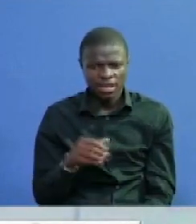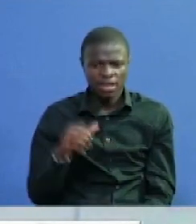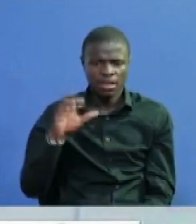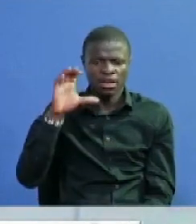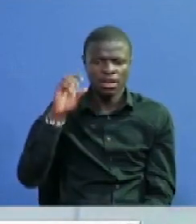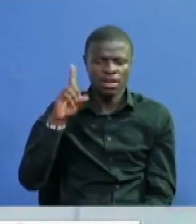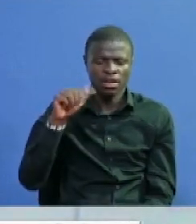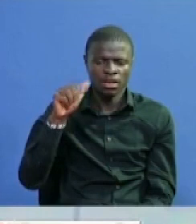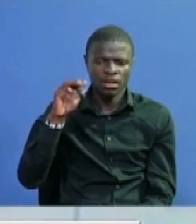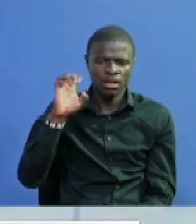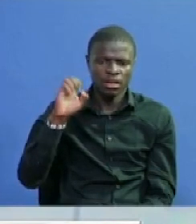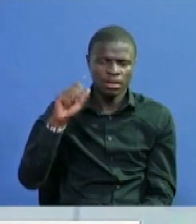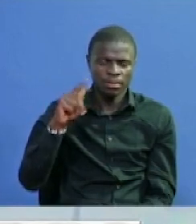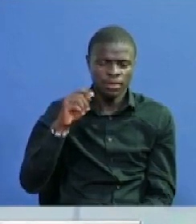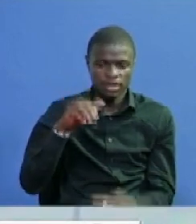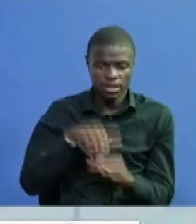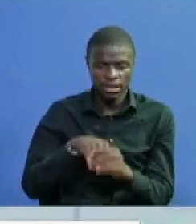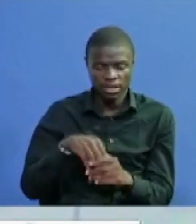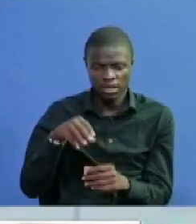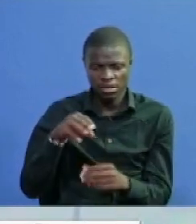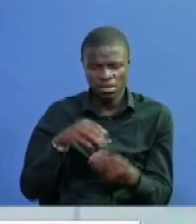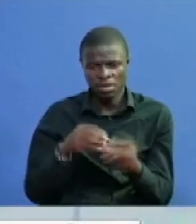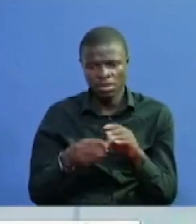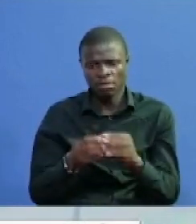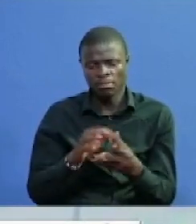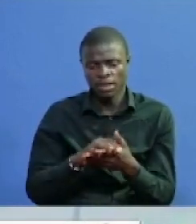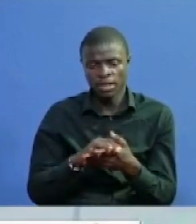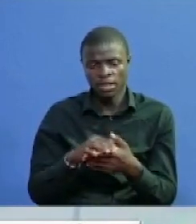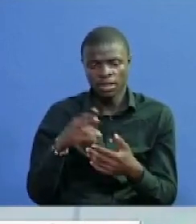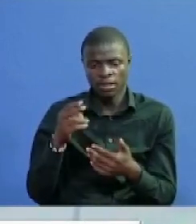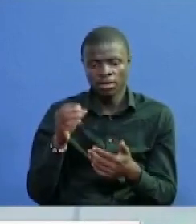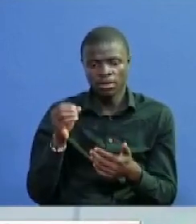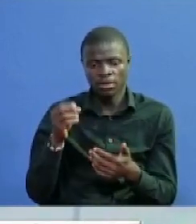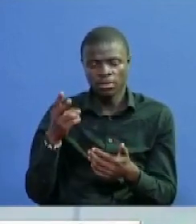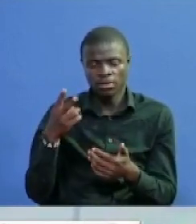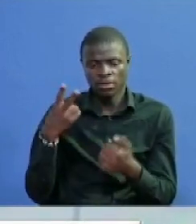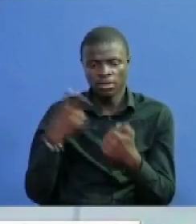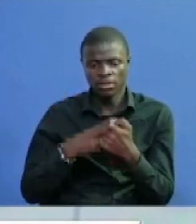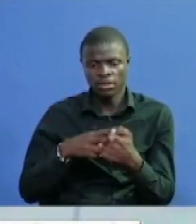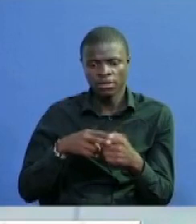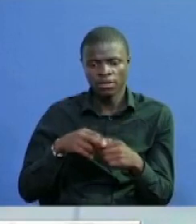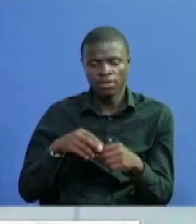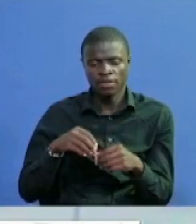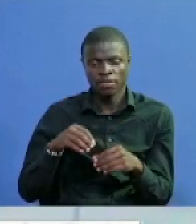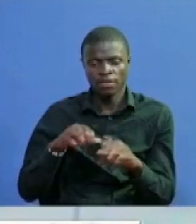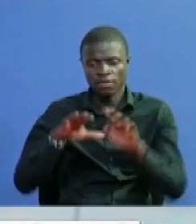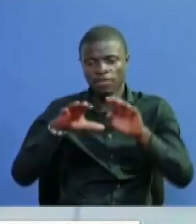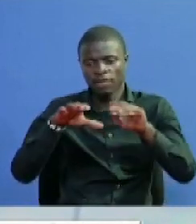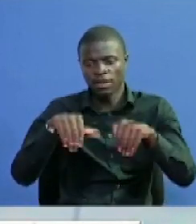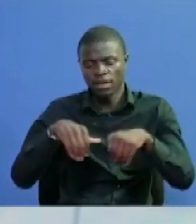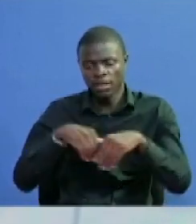ensuring and insulating the 2027 elections against